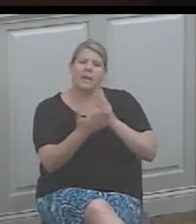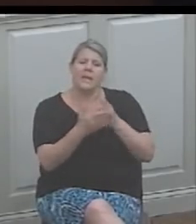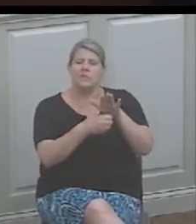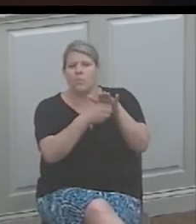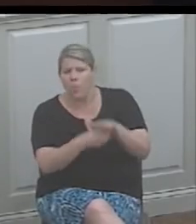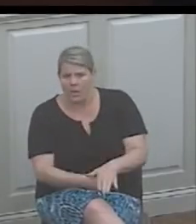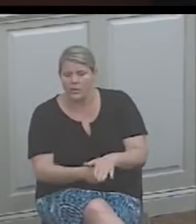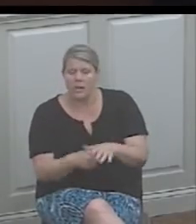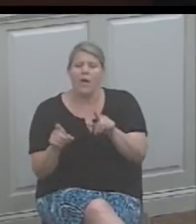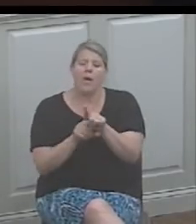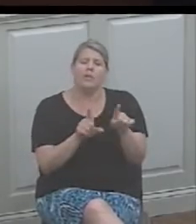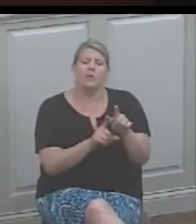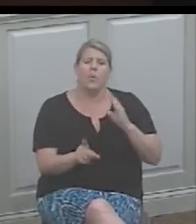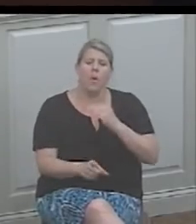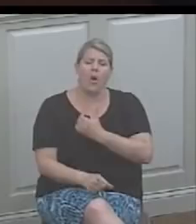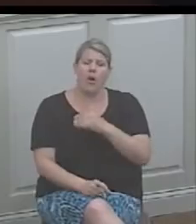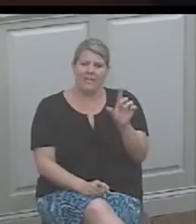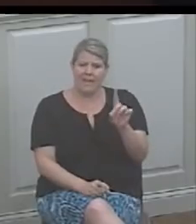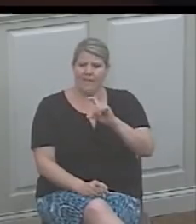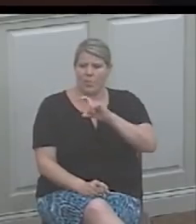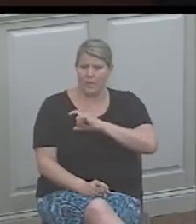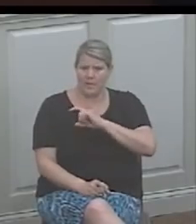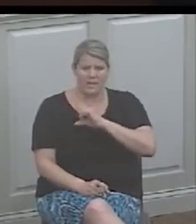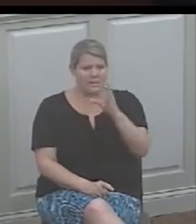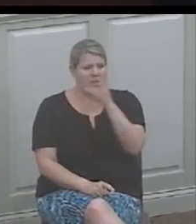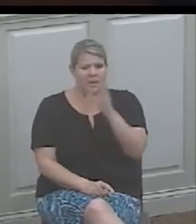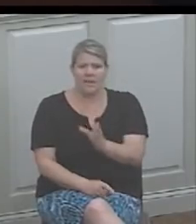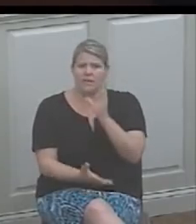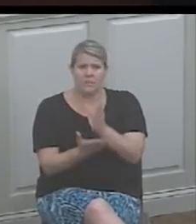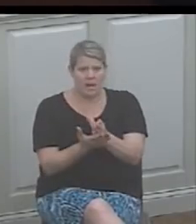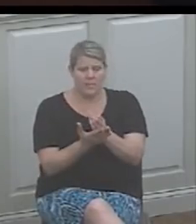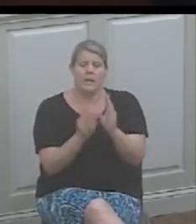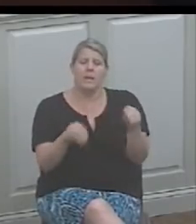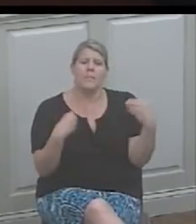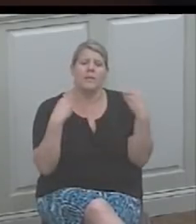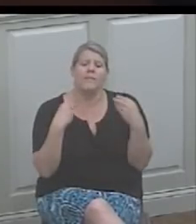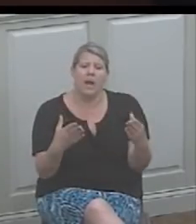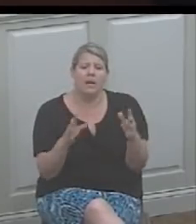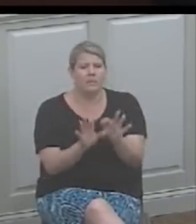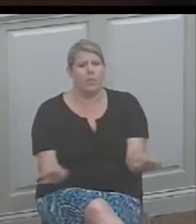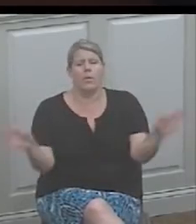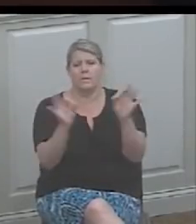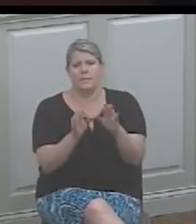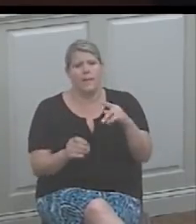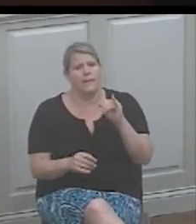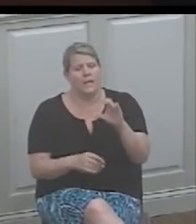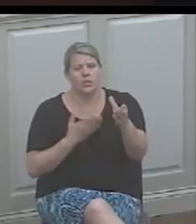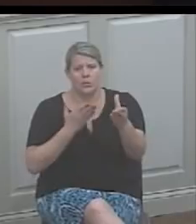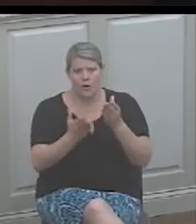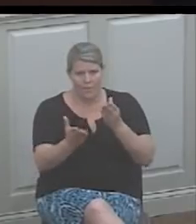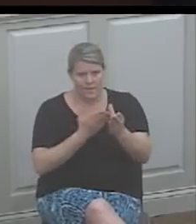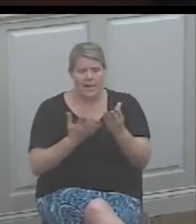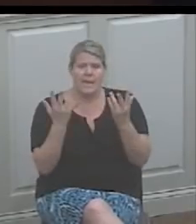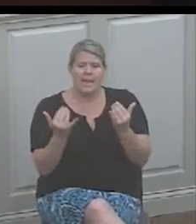law enforcement agency of the City of Danville unceasingly provide a vital public service, now therefore be it